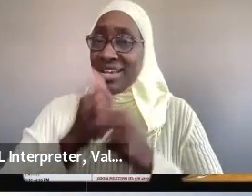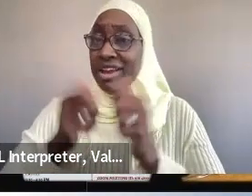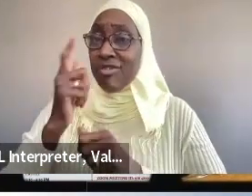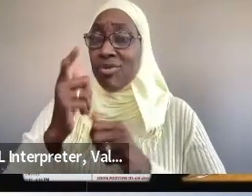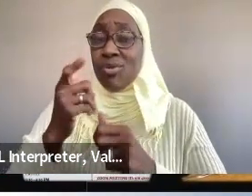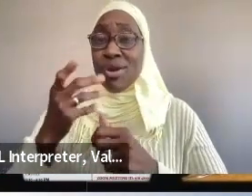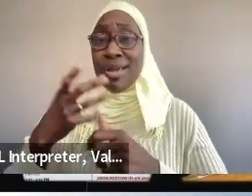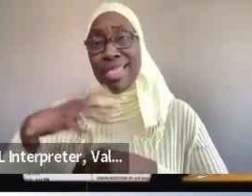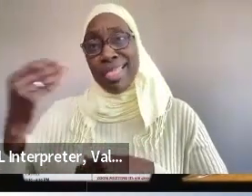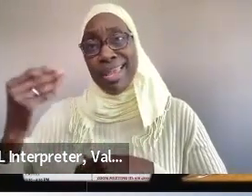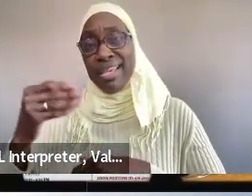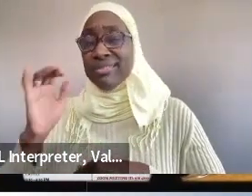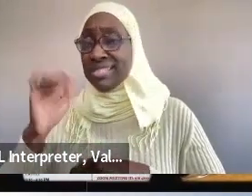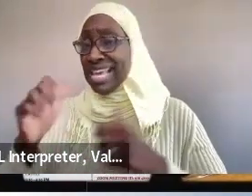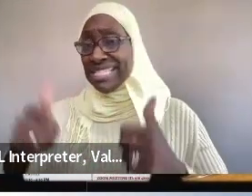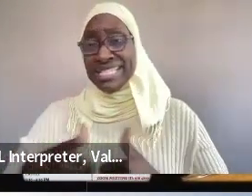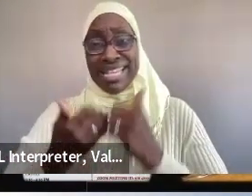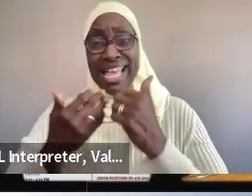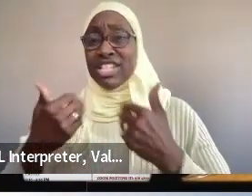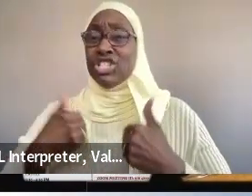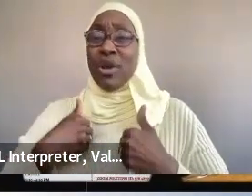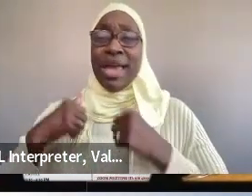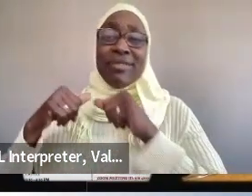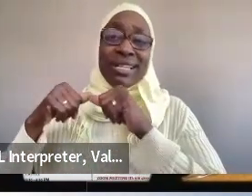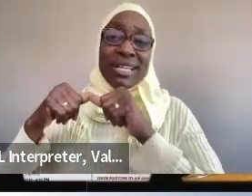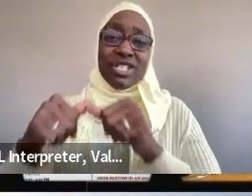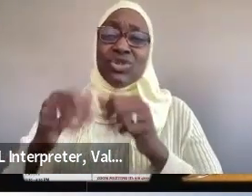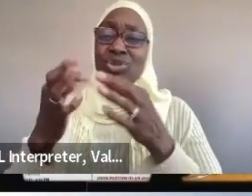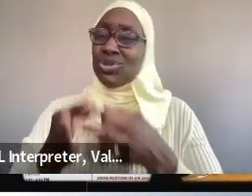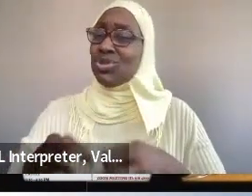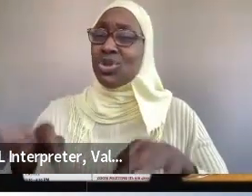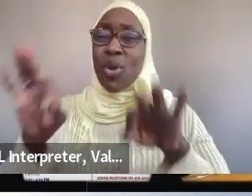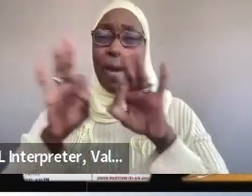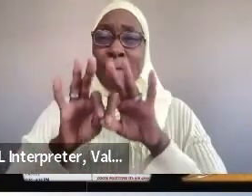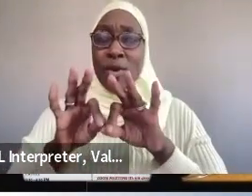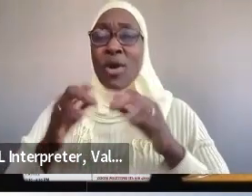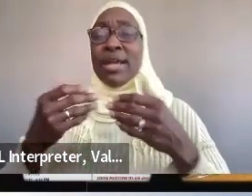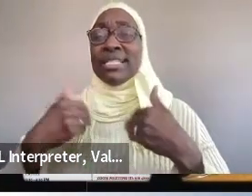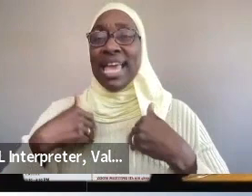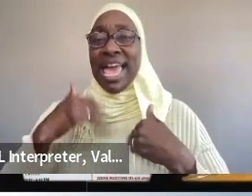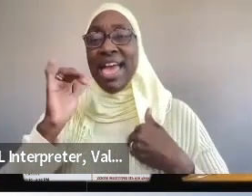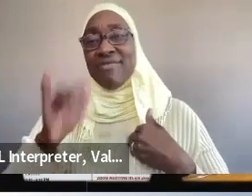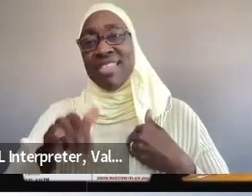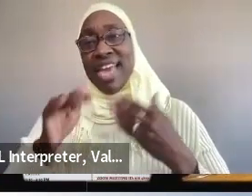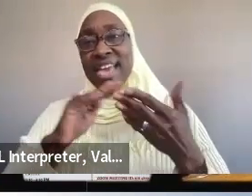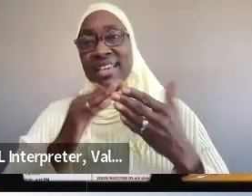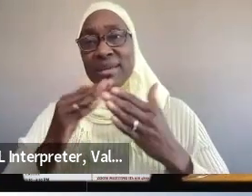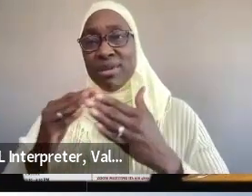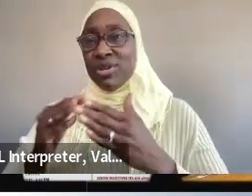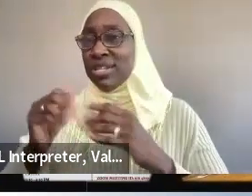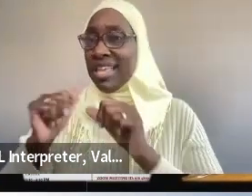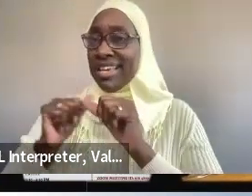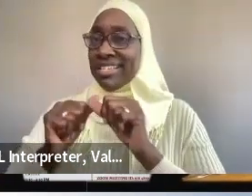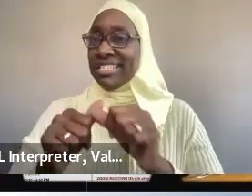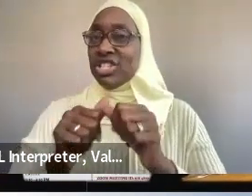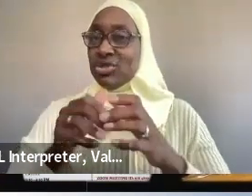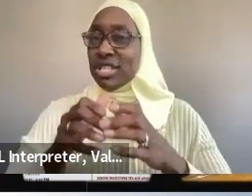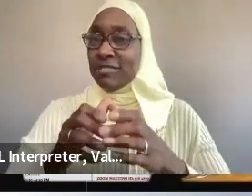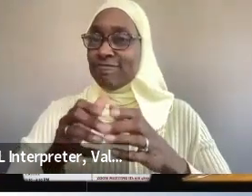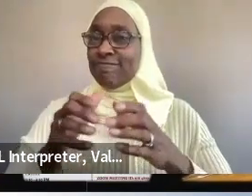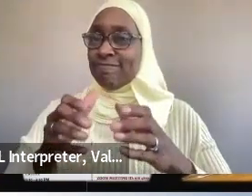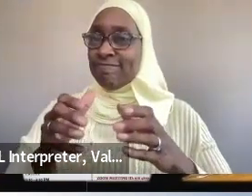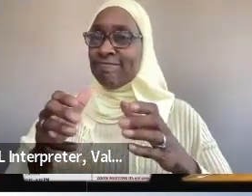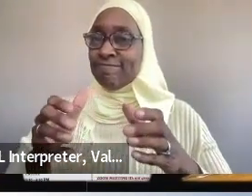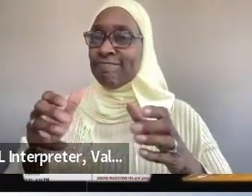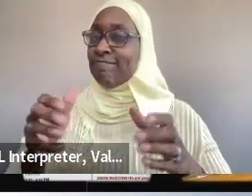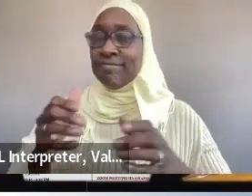so having that continuity is super important, and to be able to like have that like community like continuously grow is